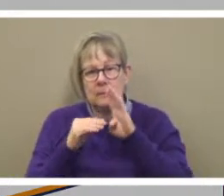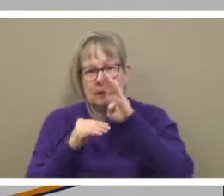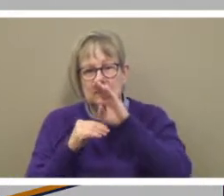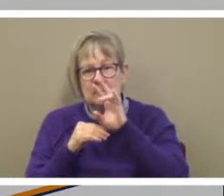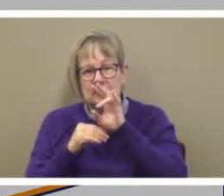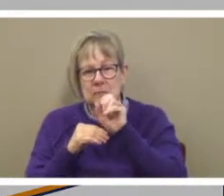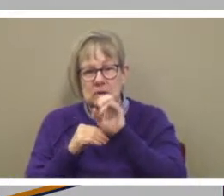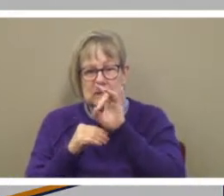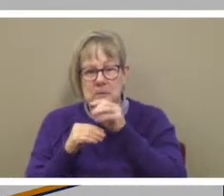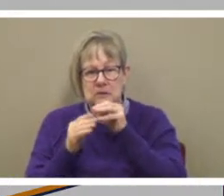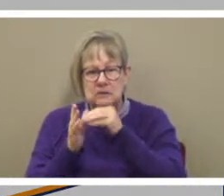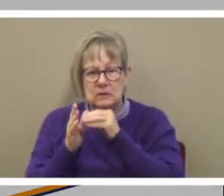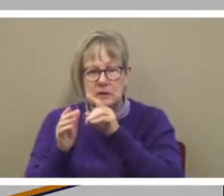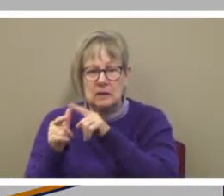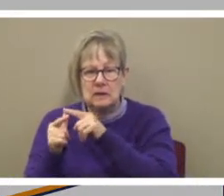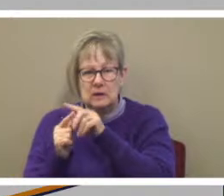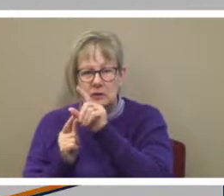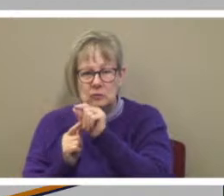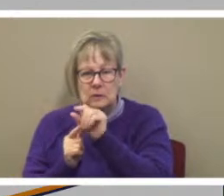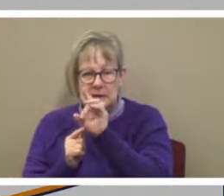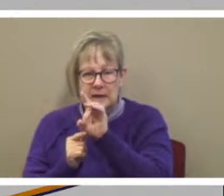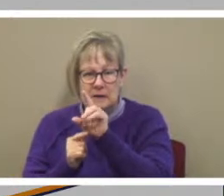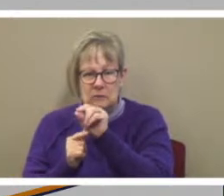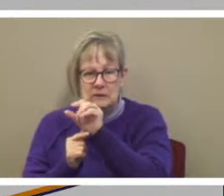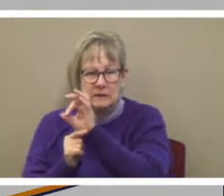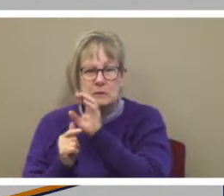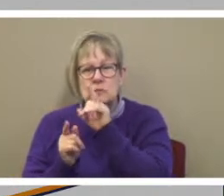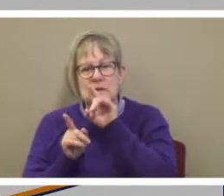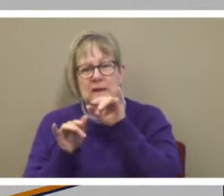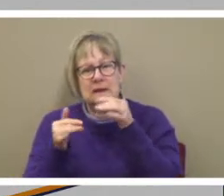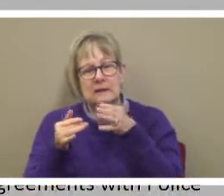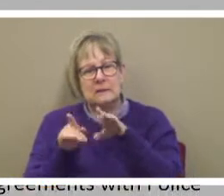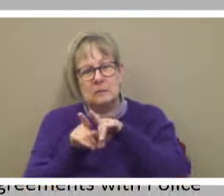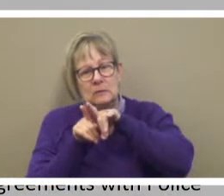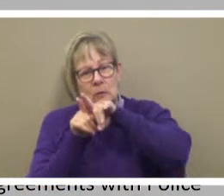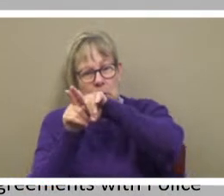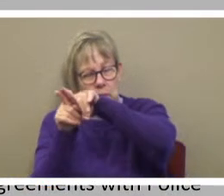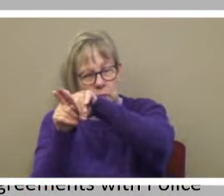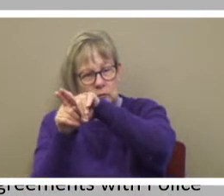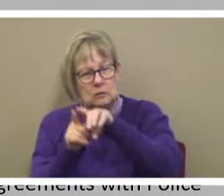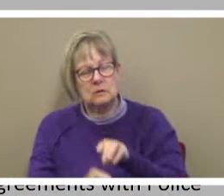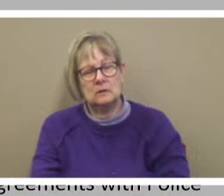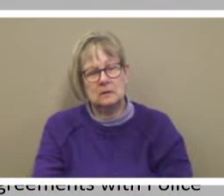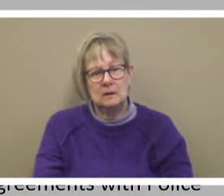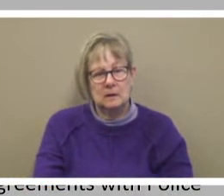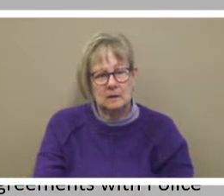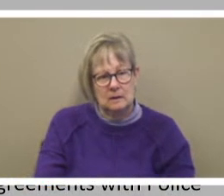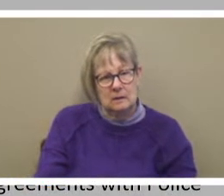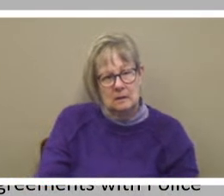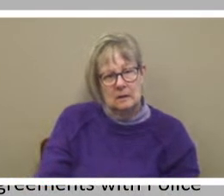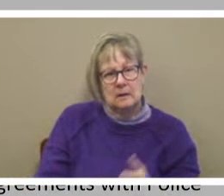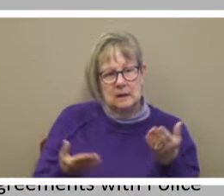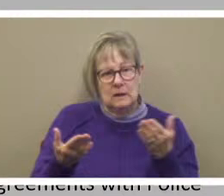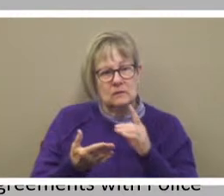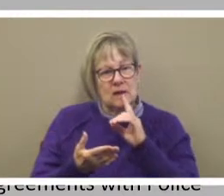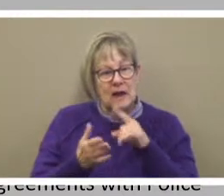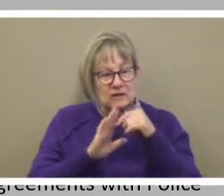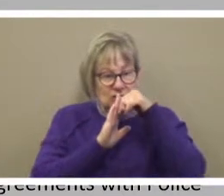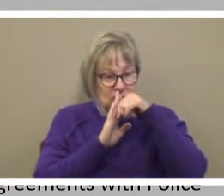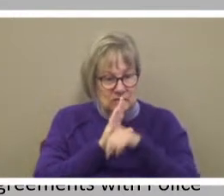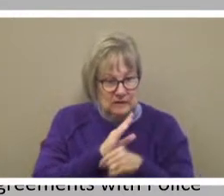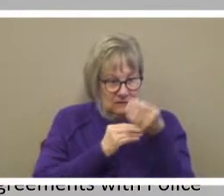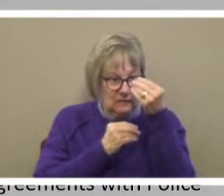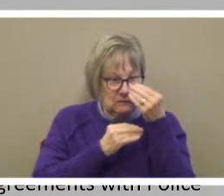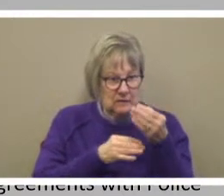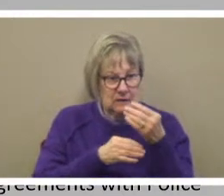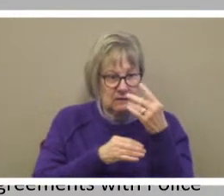you'll notice in 28 and 29, it really seems to close. So here's the actual detail